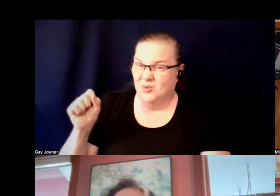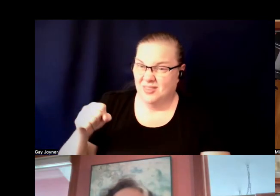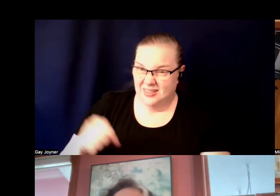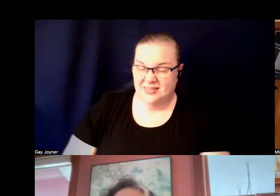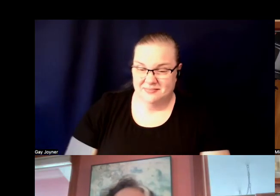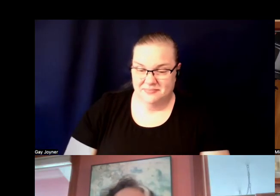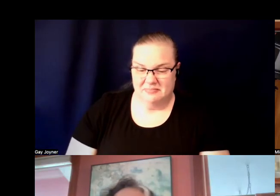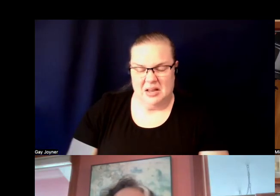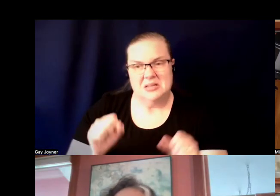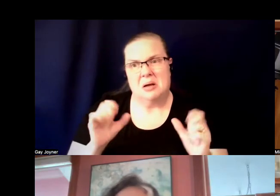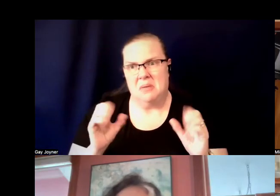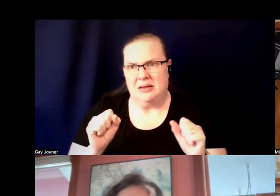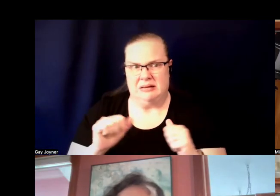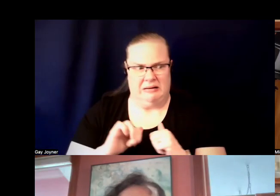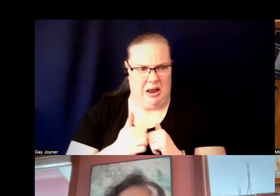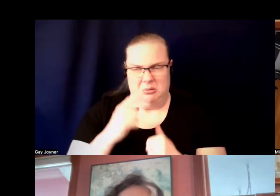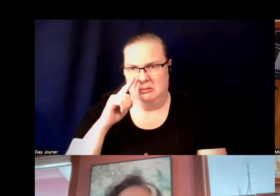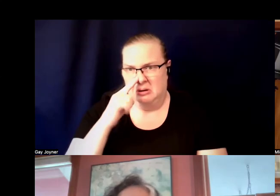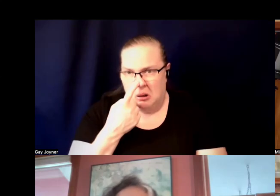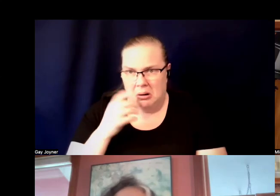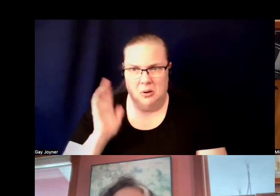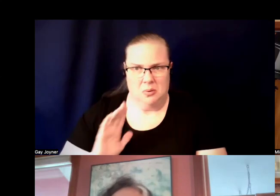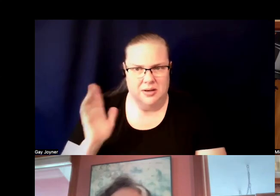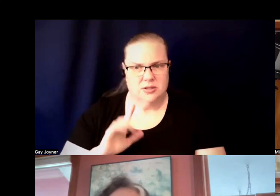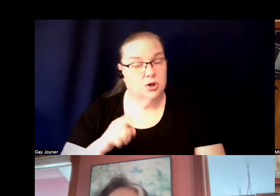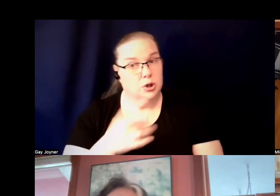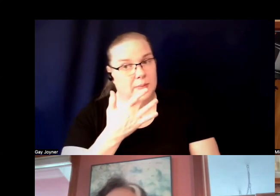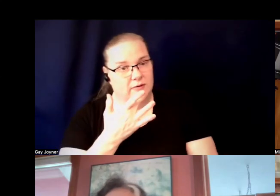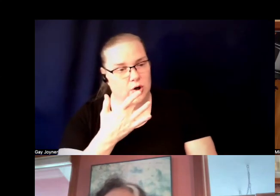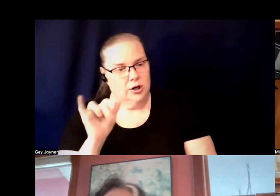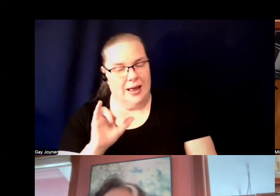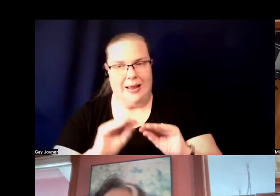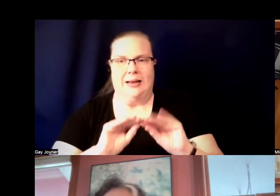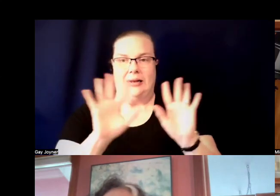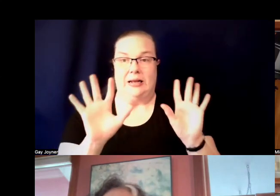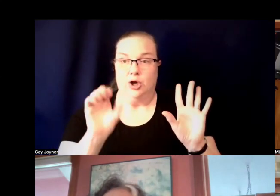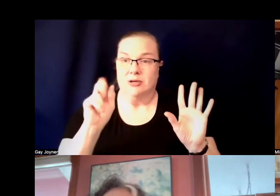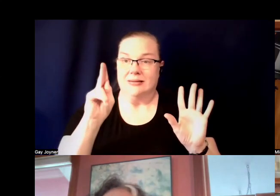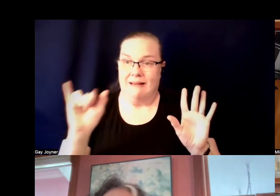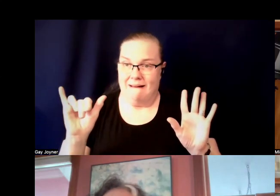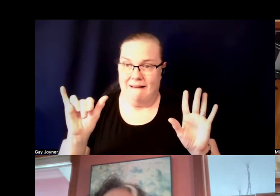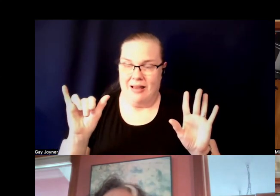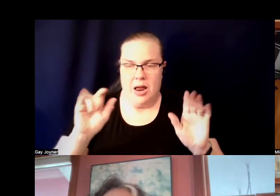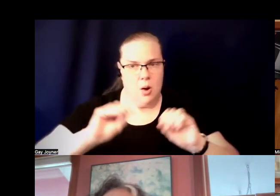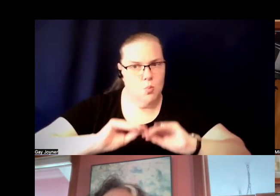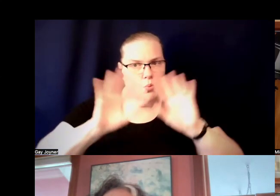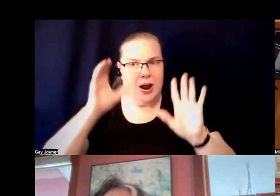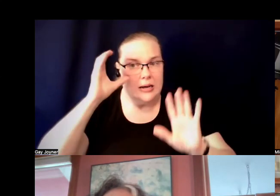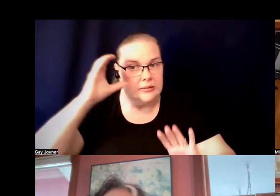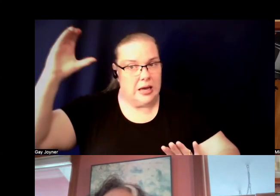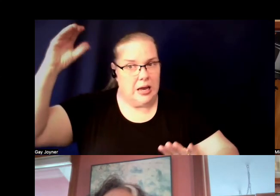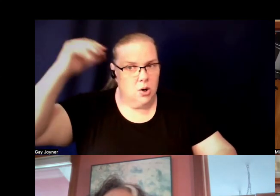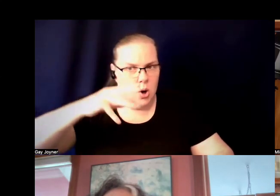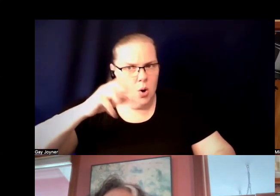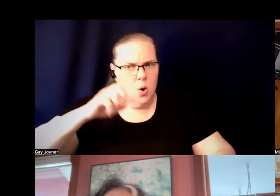was amazing how dull it was. So do you prefer like a clear sky and bright sunlight, or do you ever do like